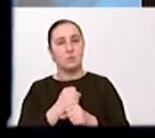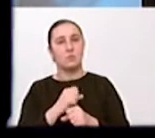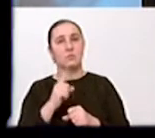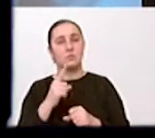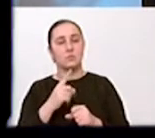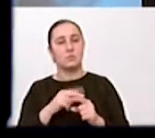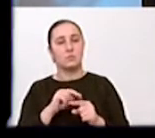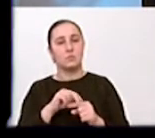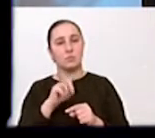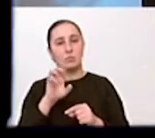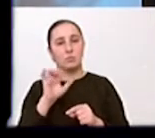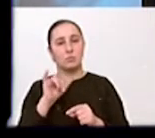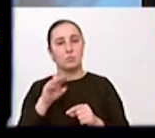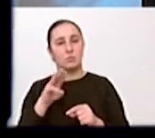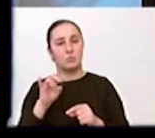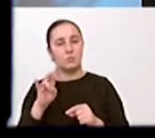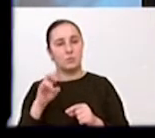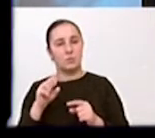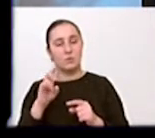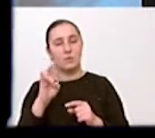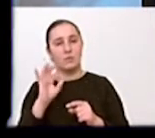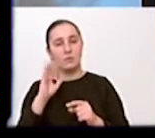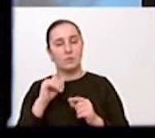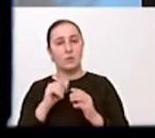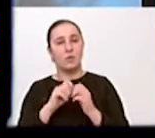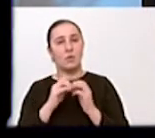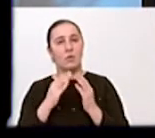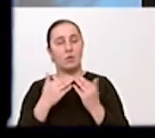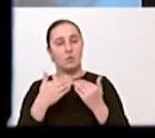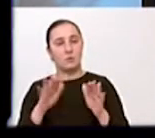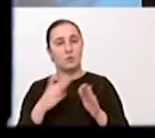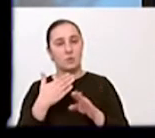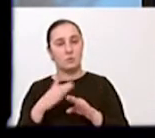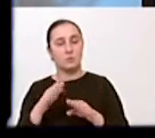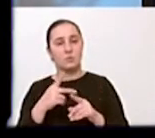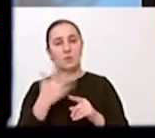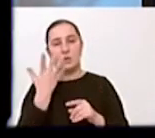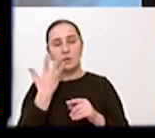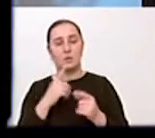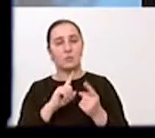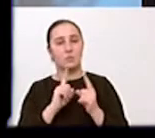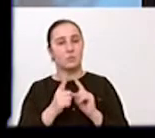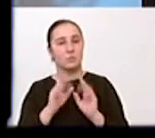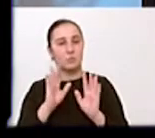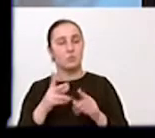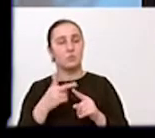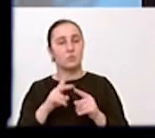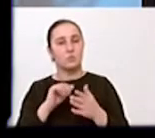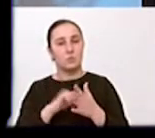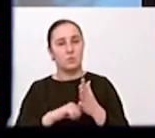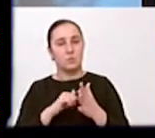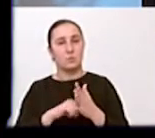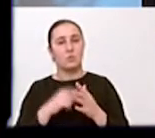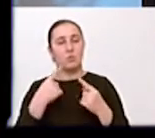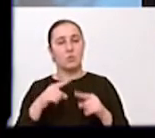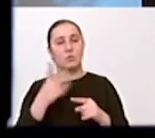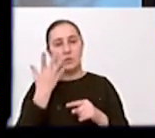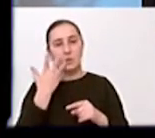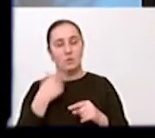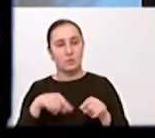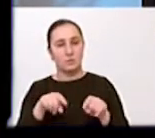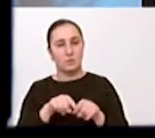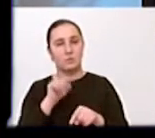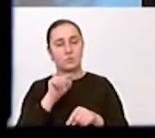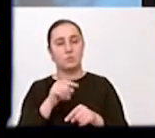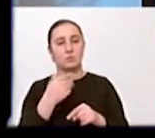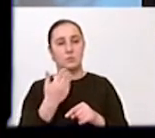chunki butondan, ya'ni novdadan ochiladigan qismida rangda o'zgarish bo'ladi. Shu sababli boshqa ranglarni ham sizlar